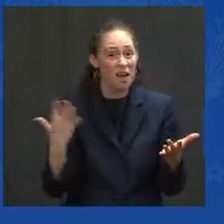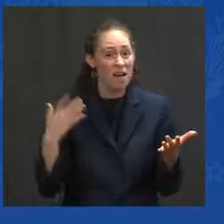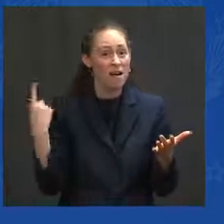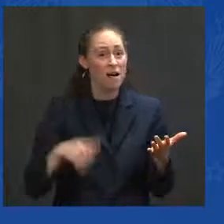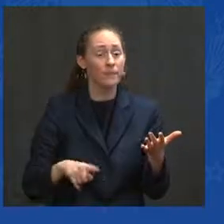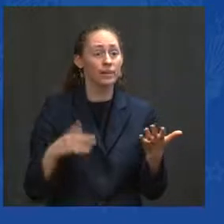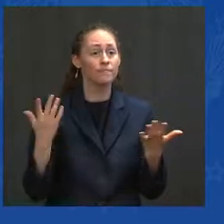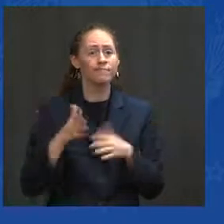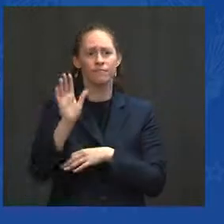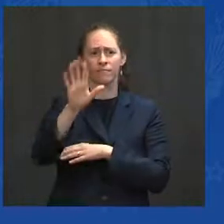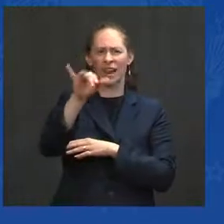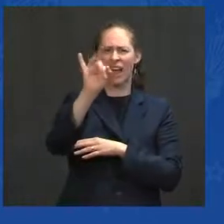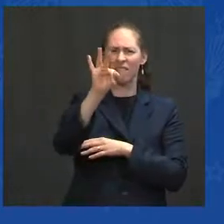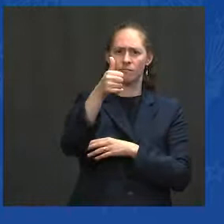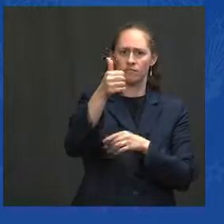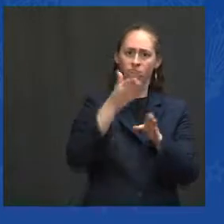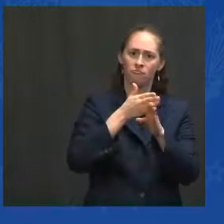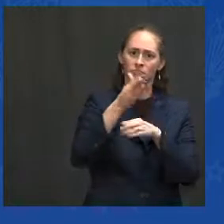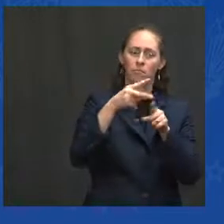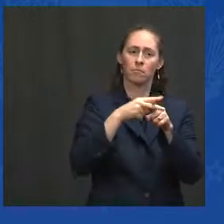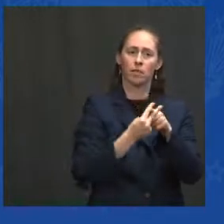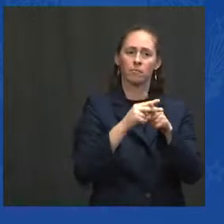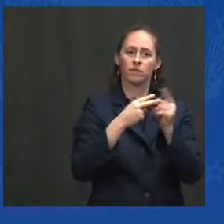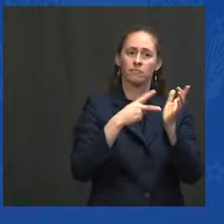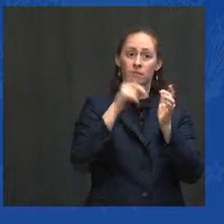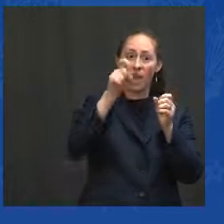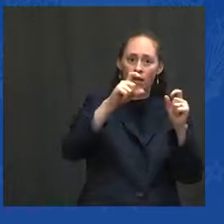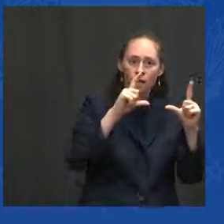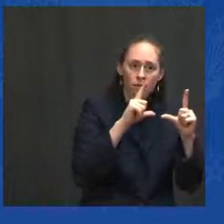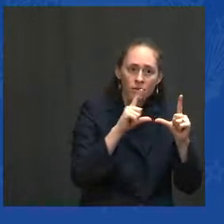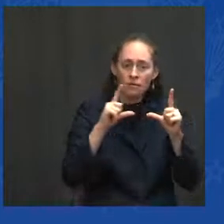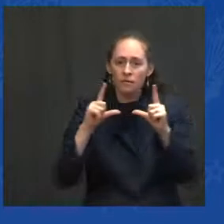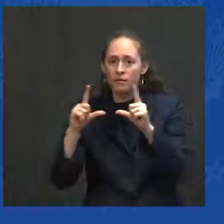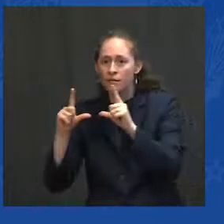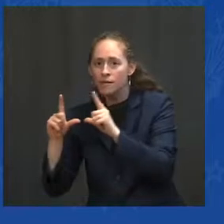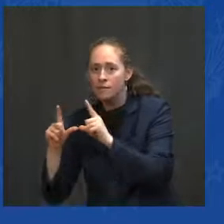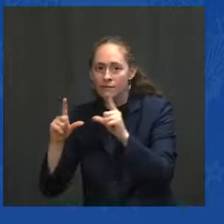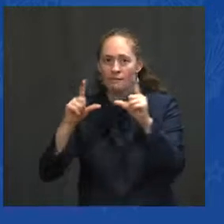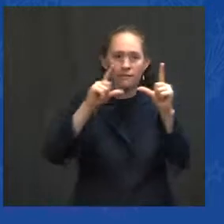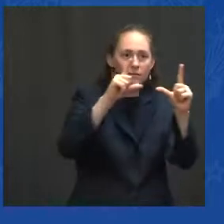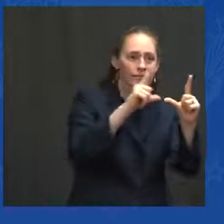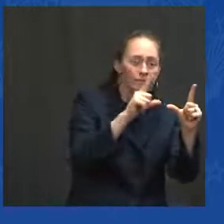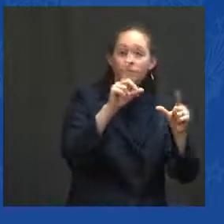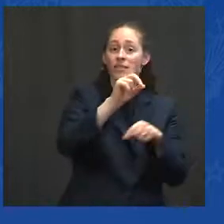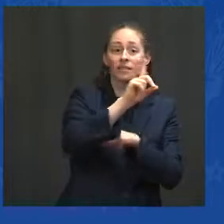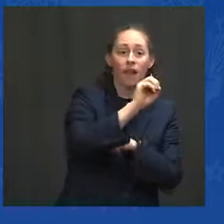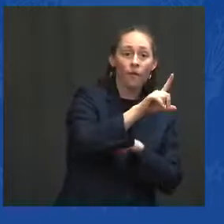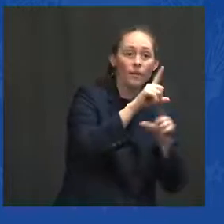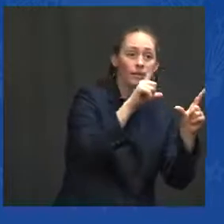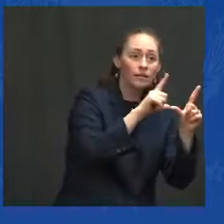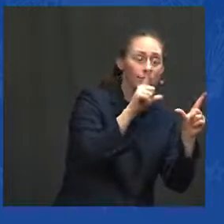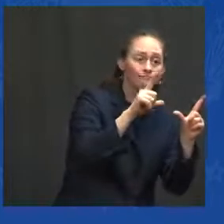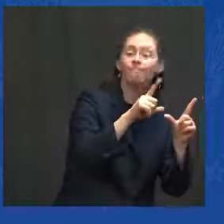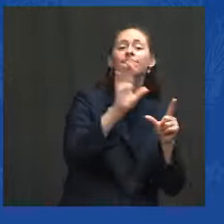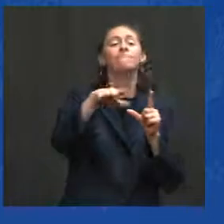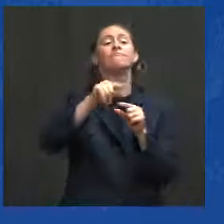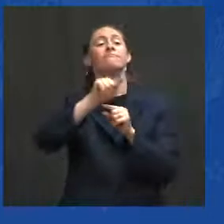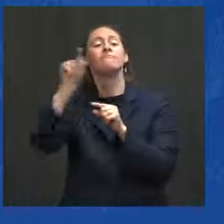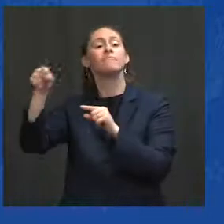plumber, you have to get a different license when you move from Delaware to